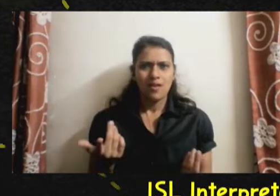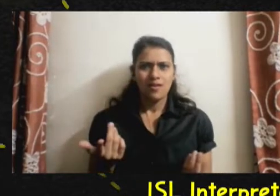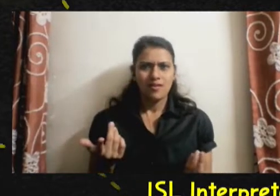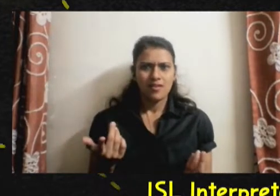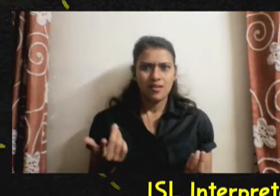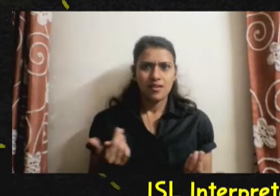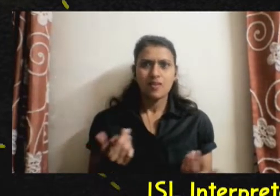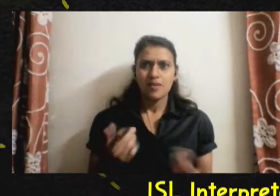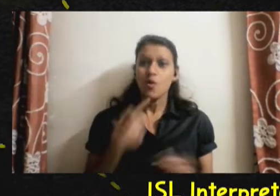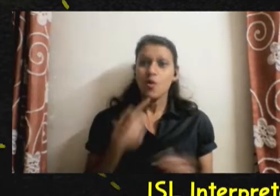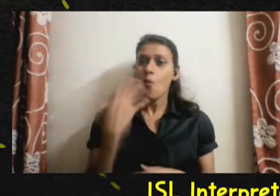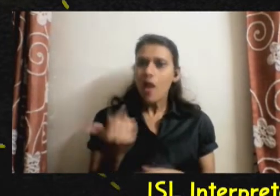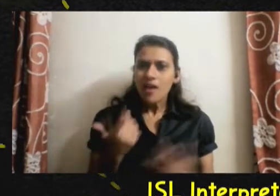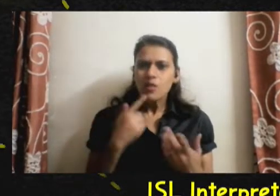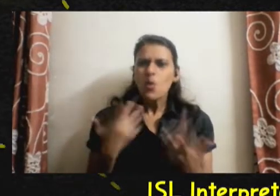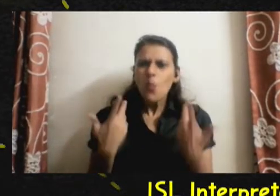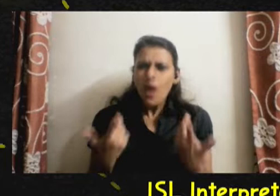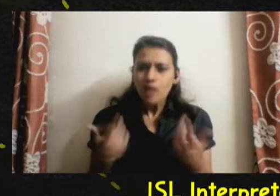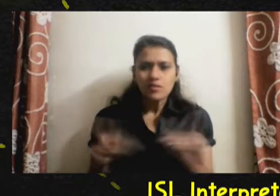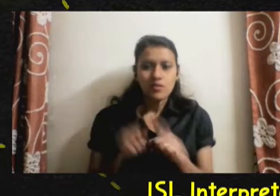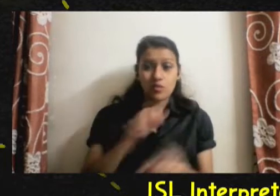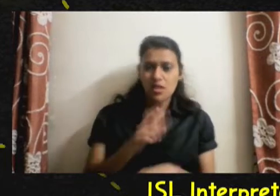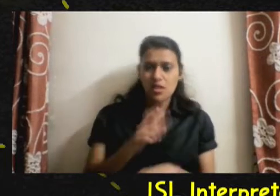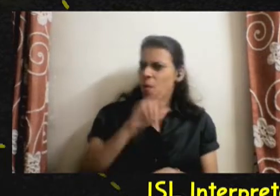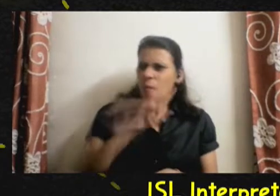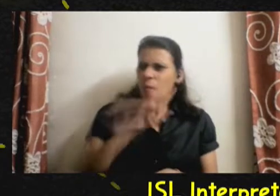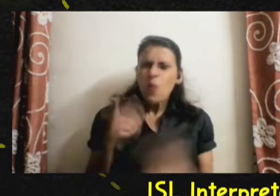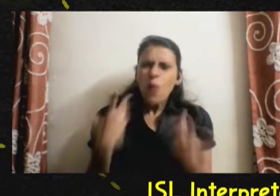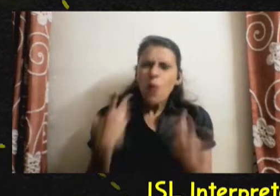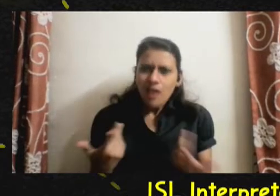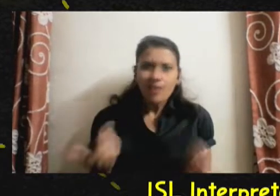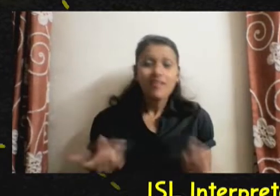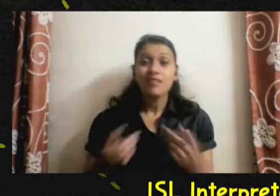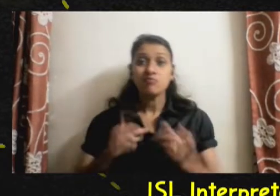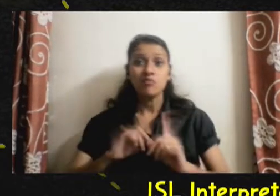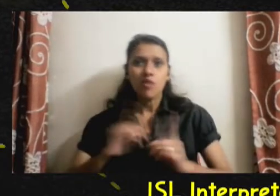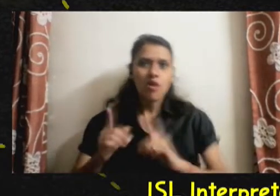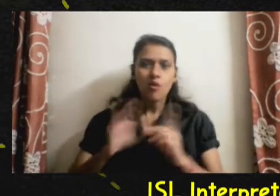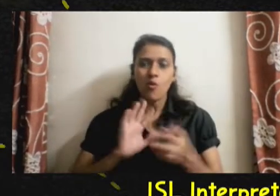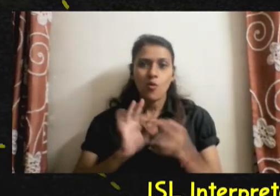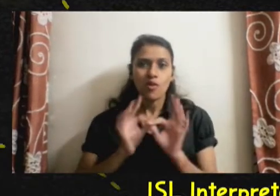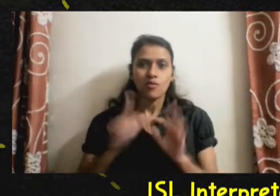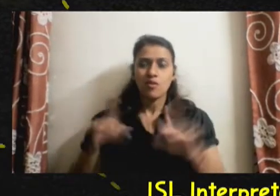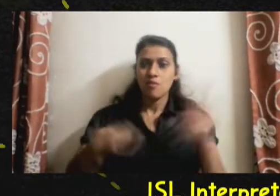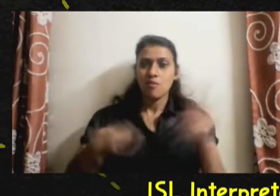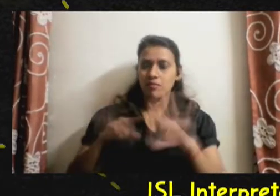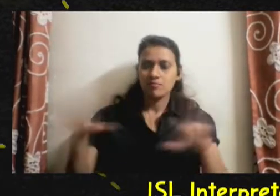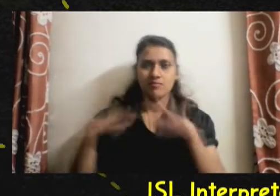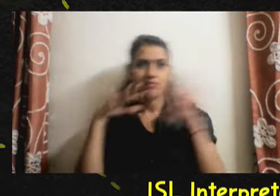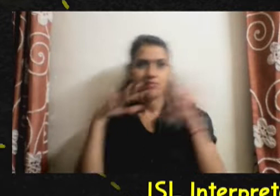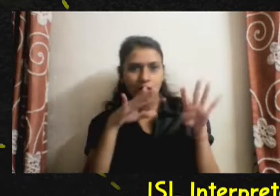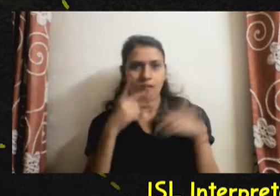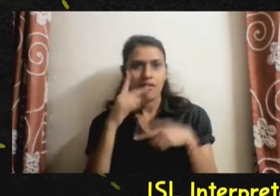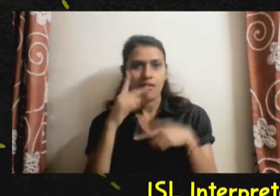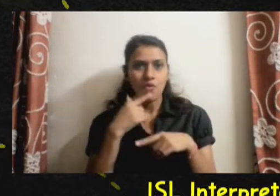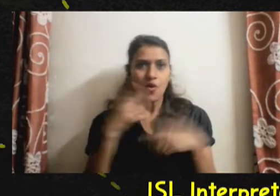why? But then why? So you start with a series of questions and you get immediate access to an audience that is hungering for